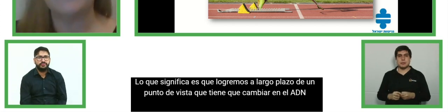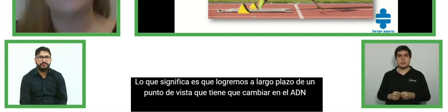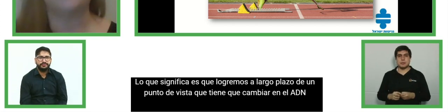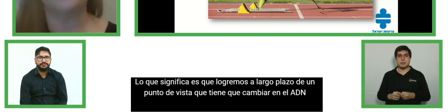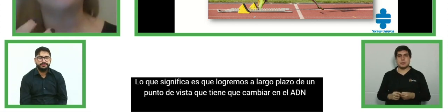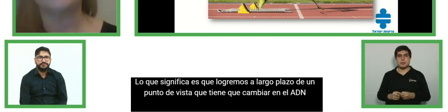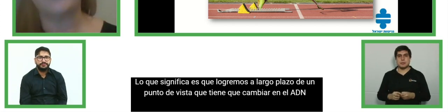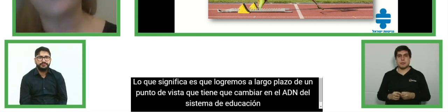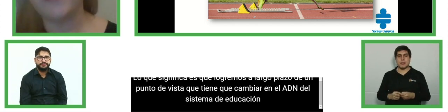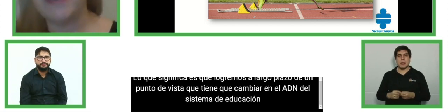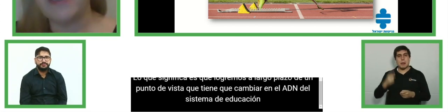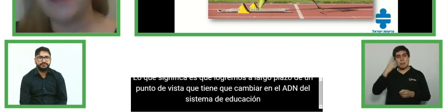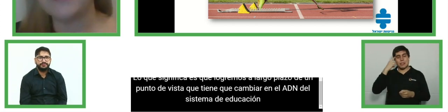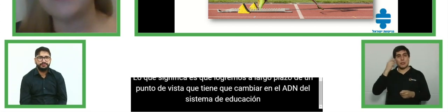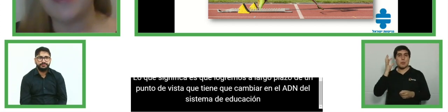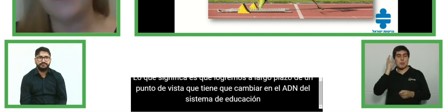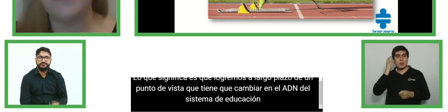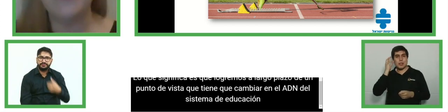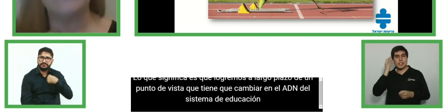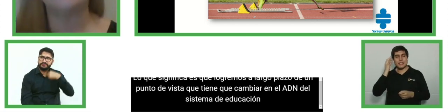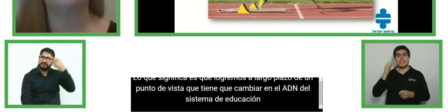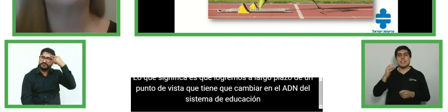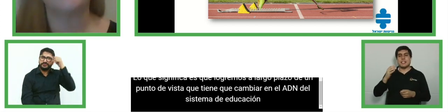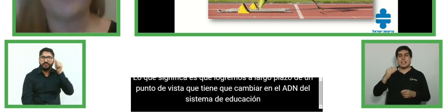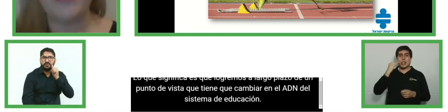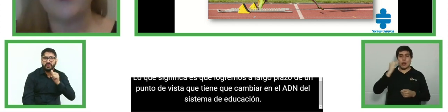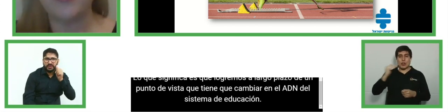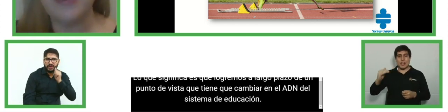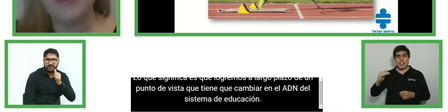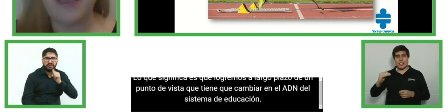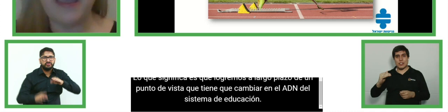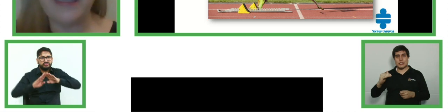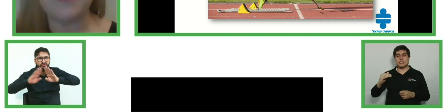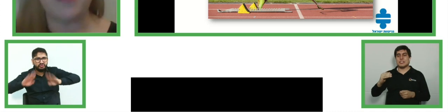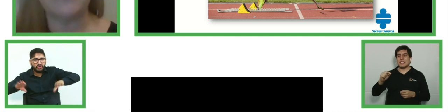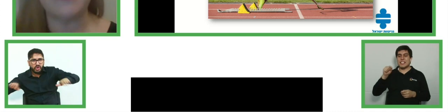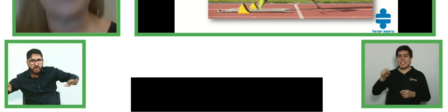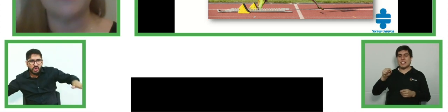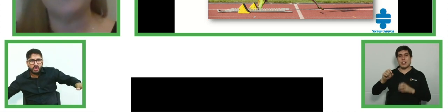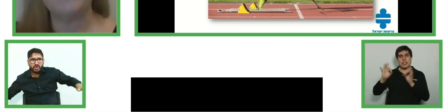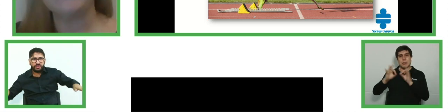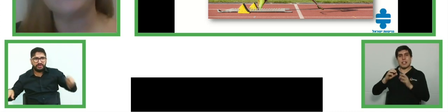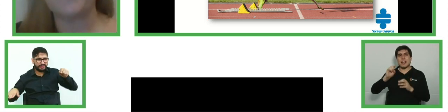Inclusive education is a must. Next slide, please. Now,